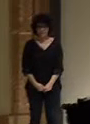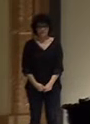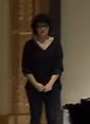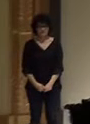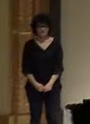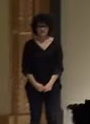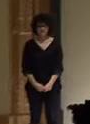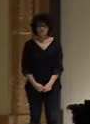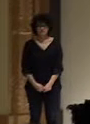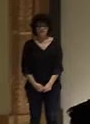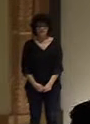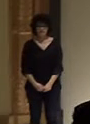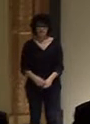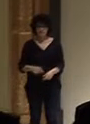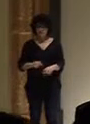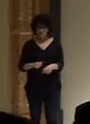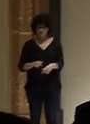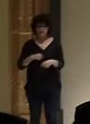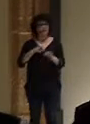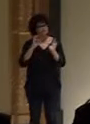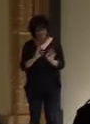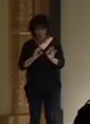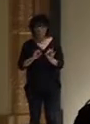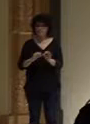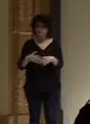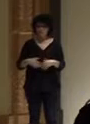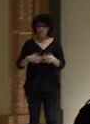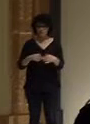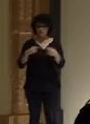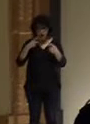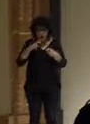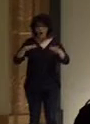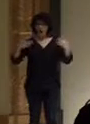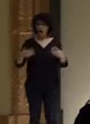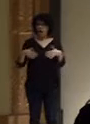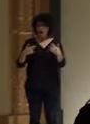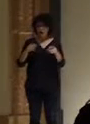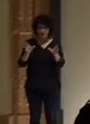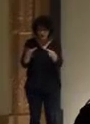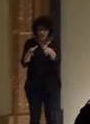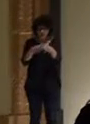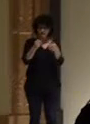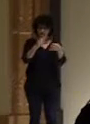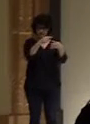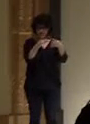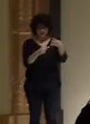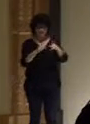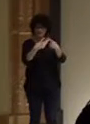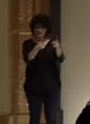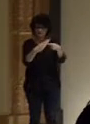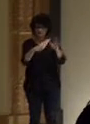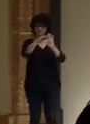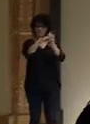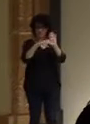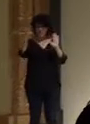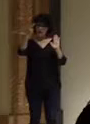I am sure that you will like to discover the different venues where IETM will happen as the artistic program proposed for these days.